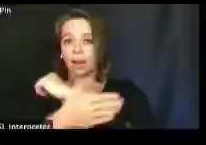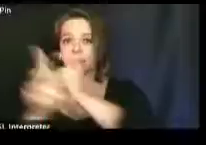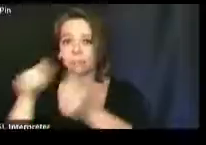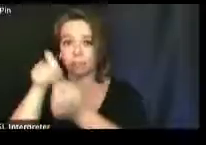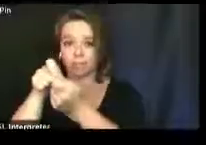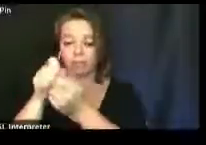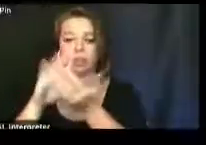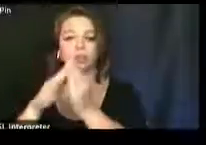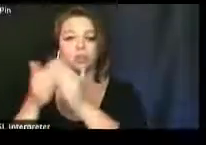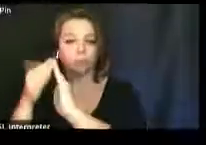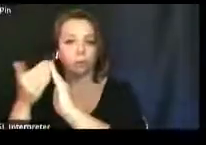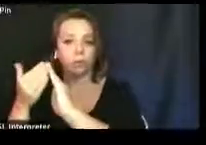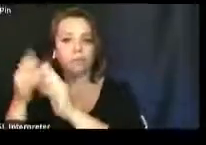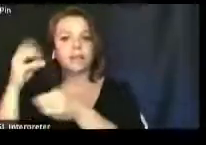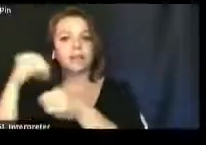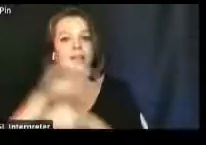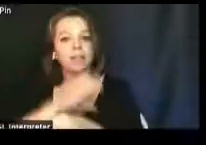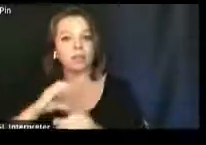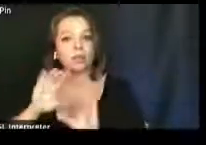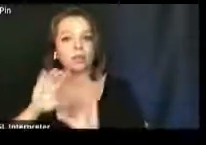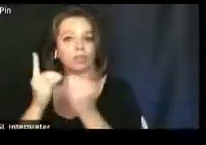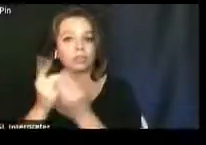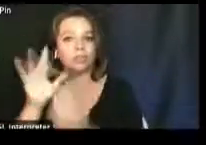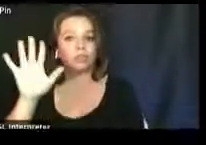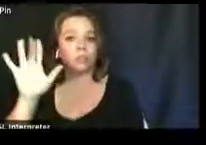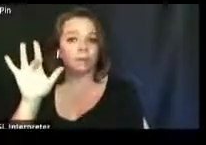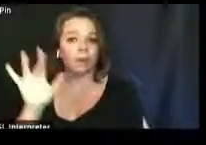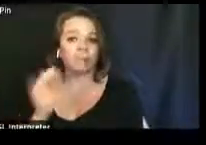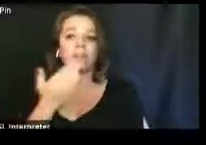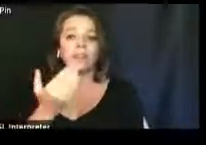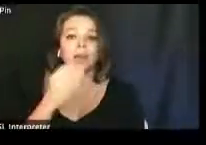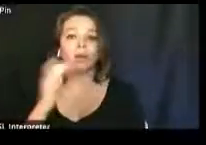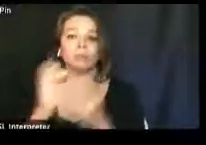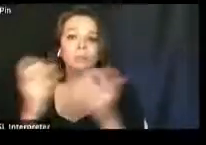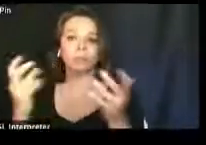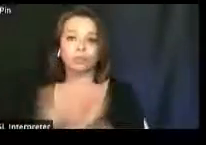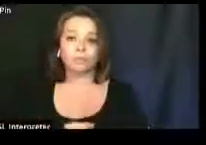communities in Congressional District 25. Thank you so much.